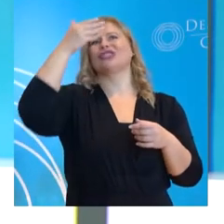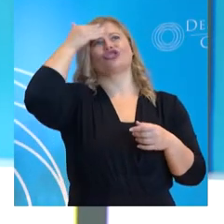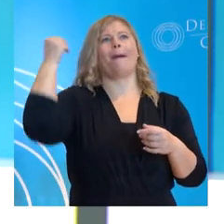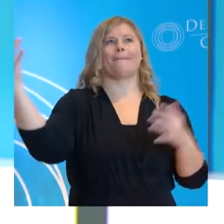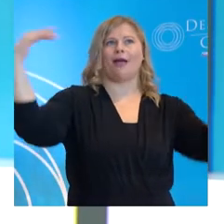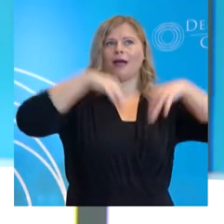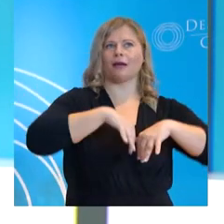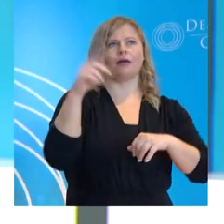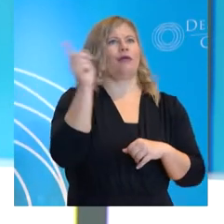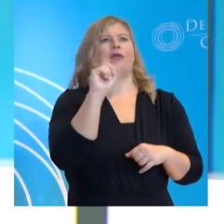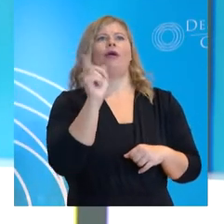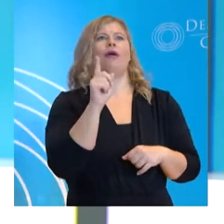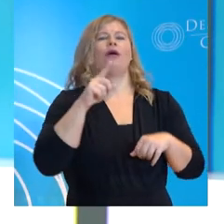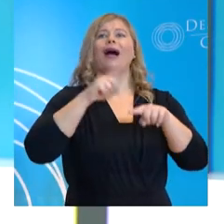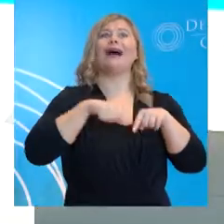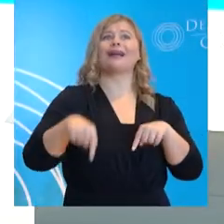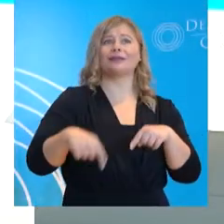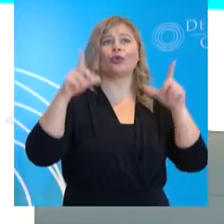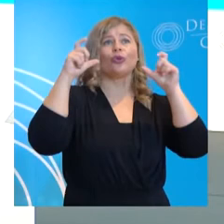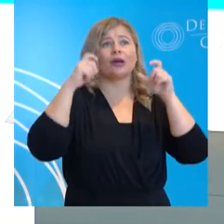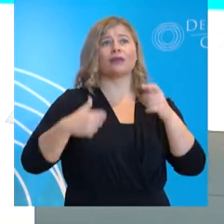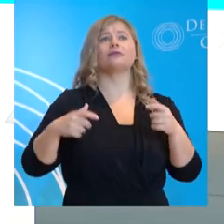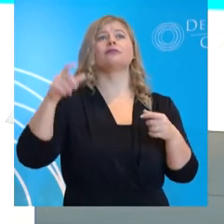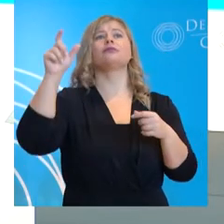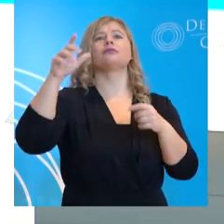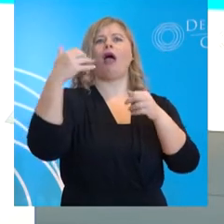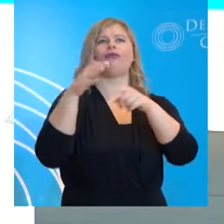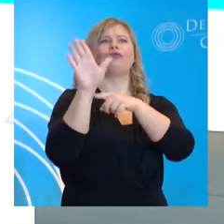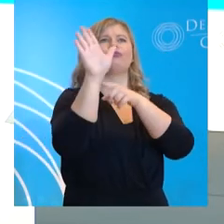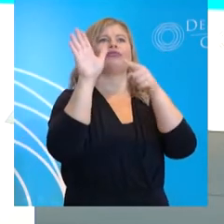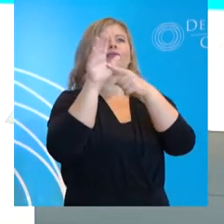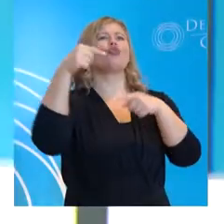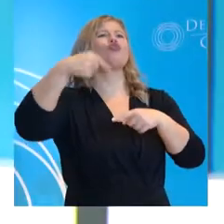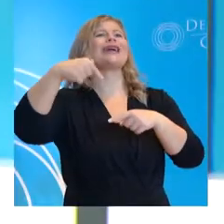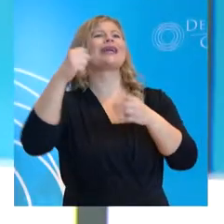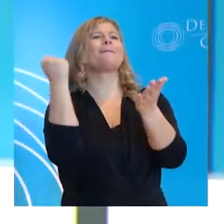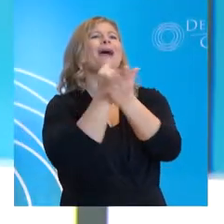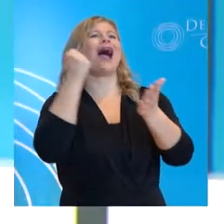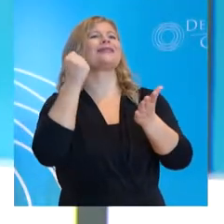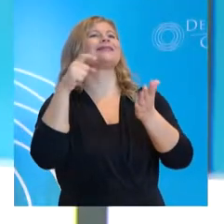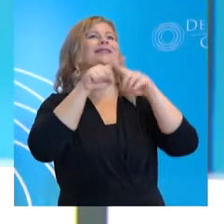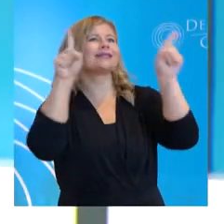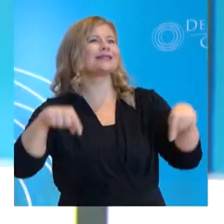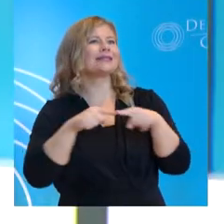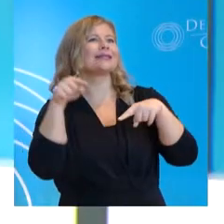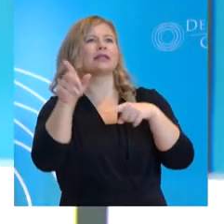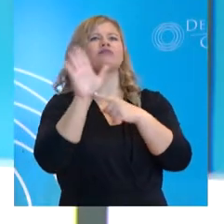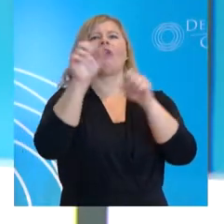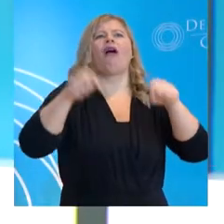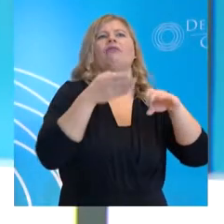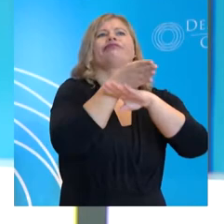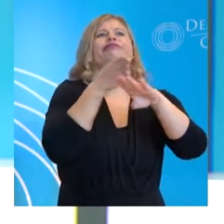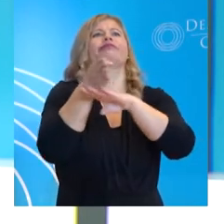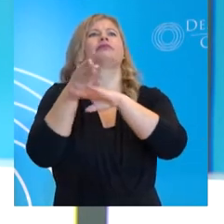this digital certificate. That's great, really, by the way. It really facilitated travel. Our tourism did better than we expected.